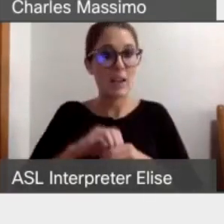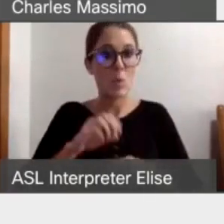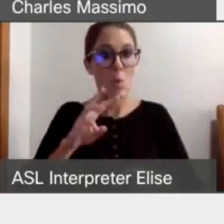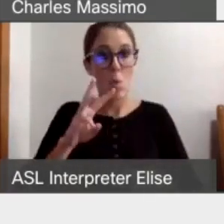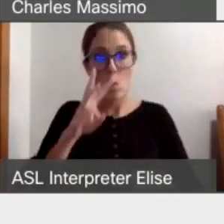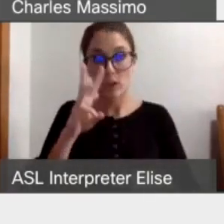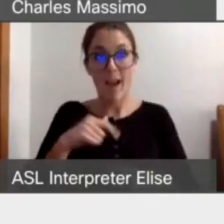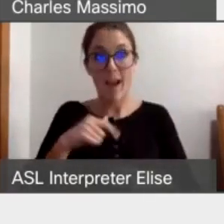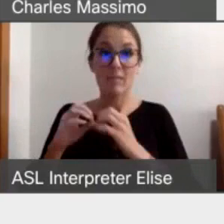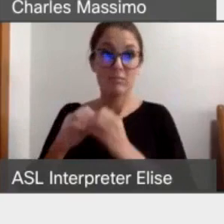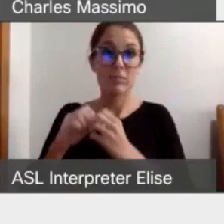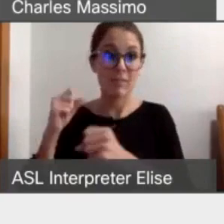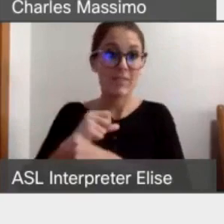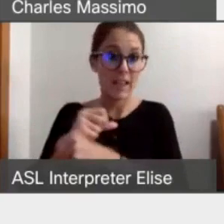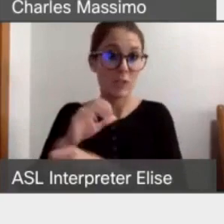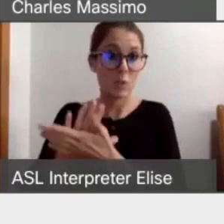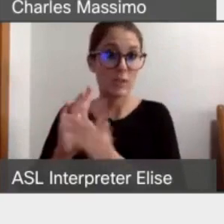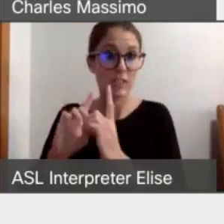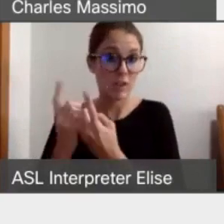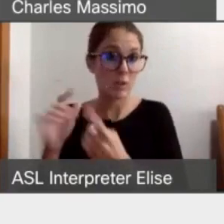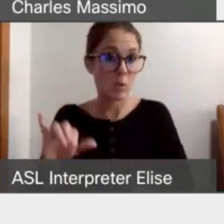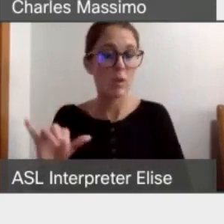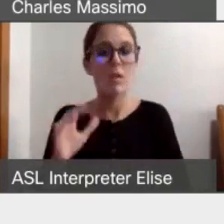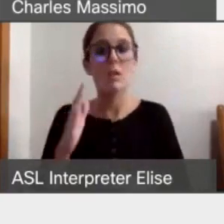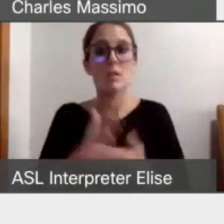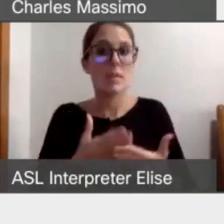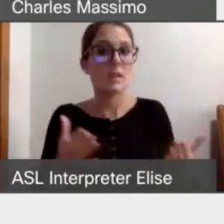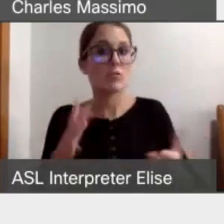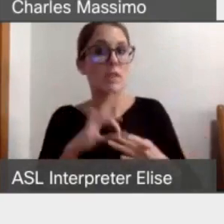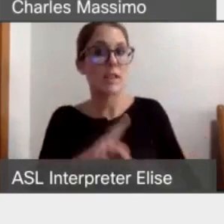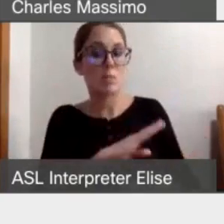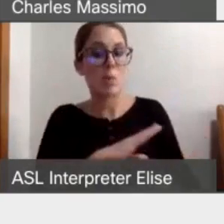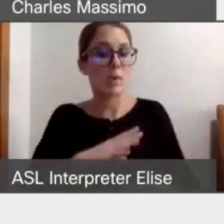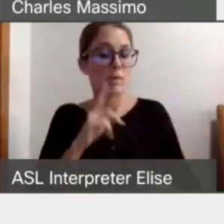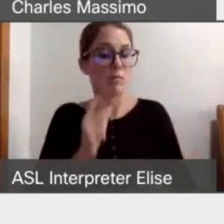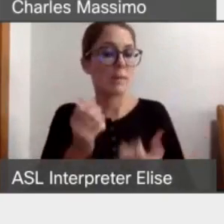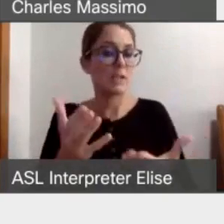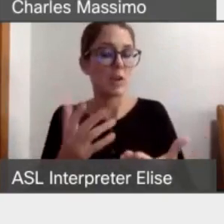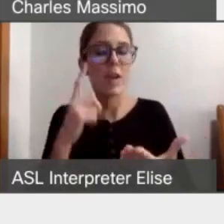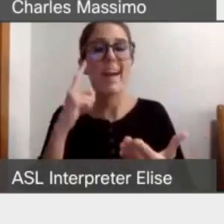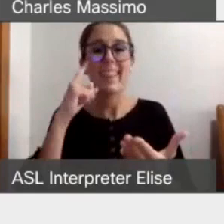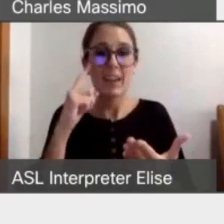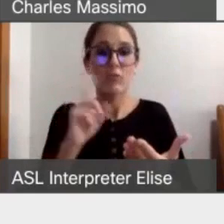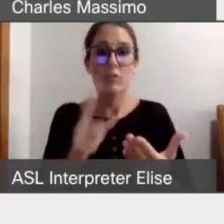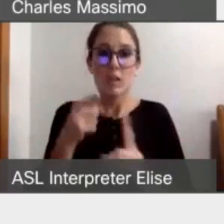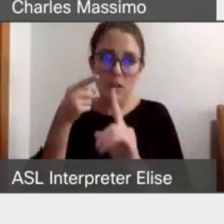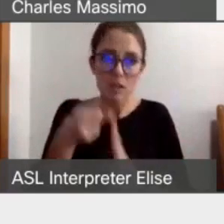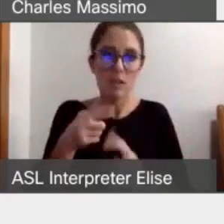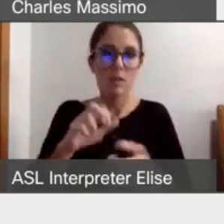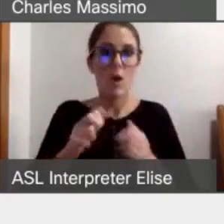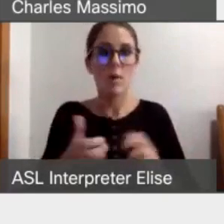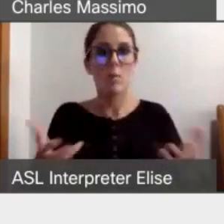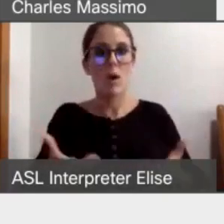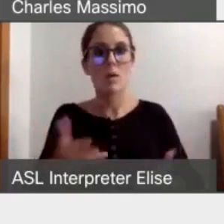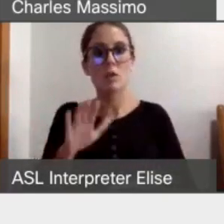is, well, there's some things maybe this board can do in terms of recommendations. I think ultimately the problem is that